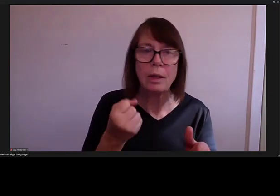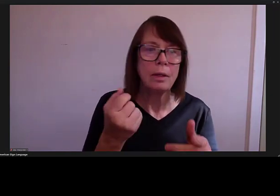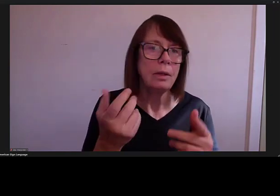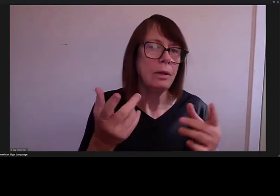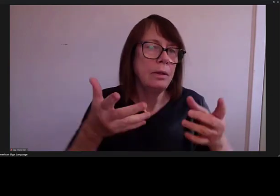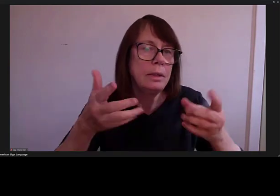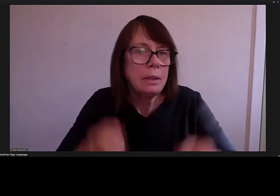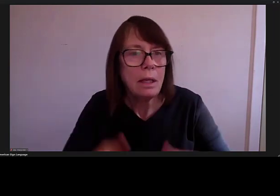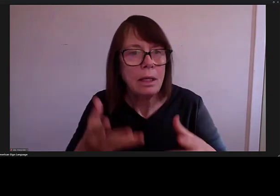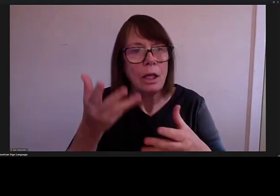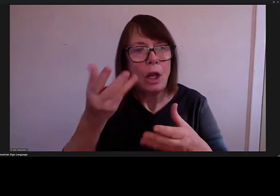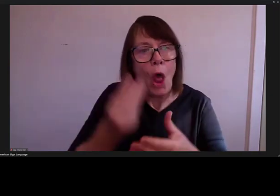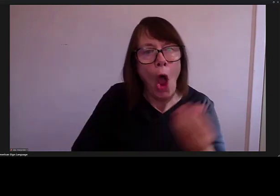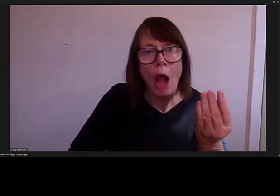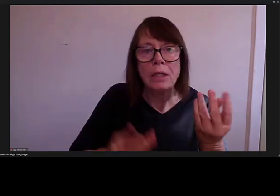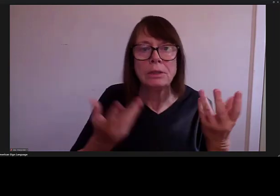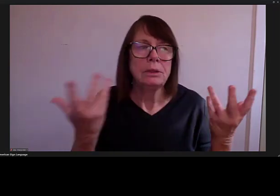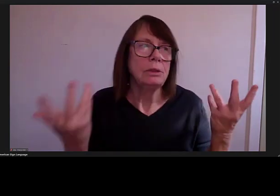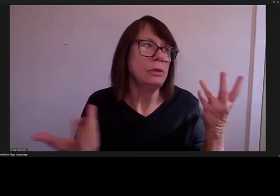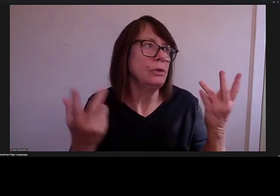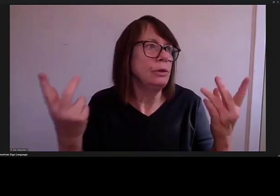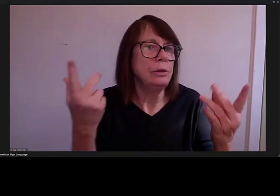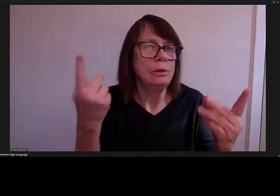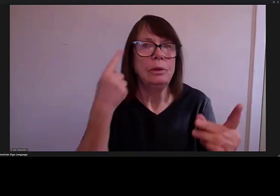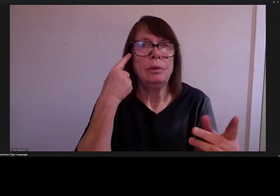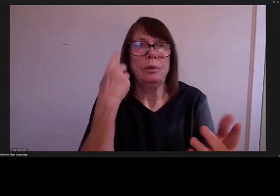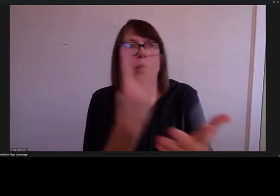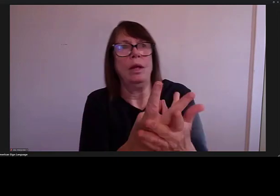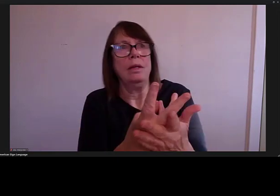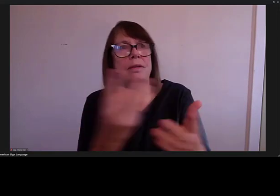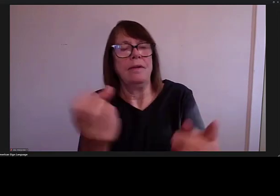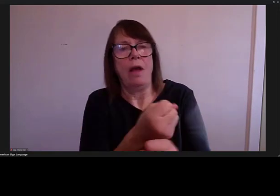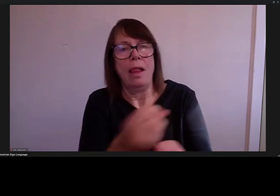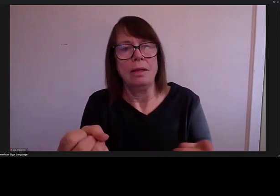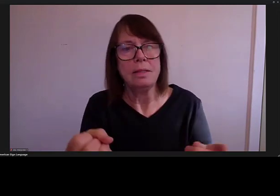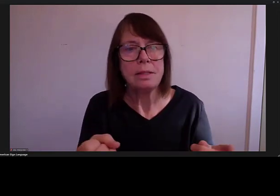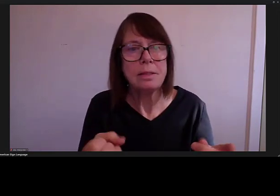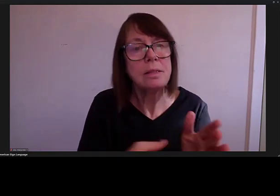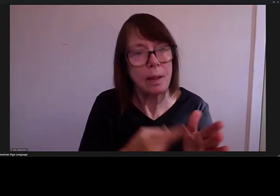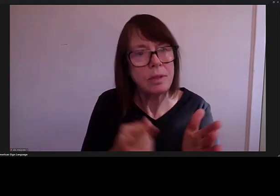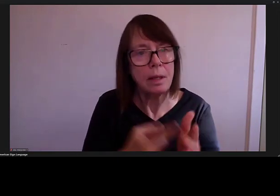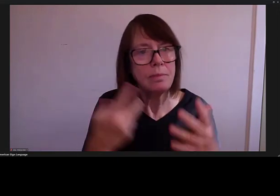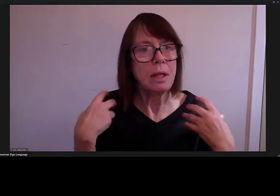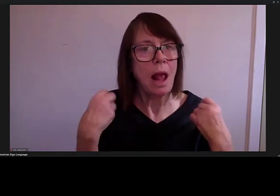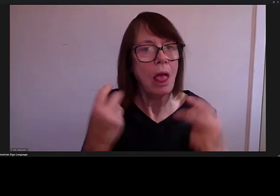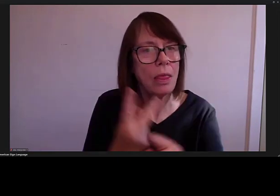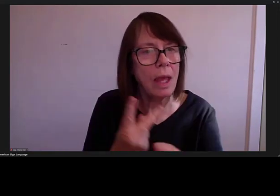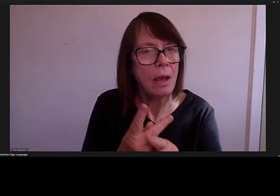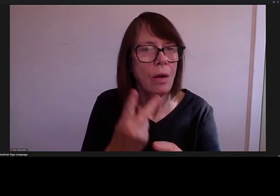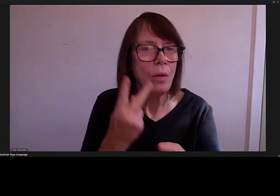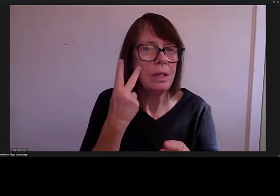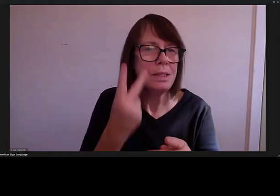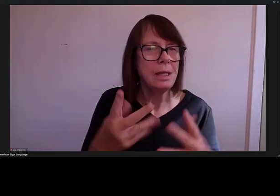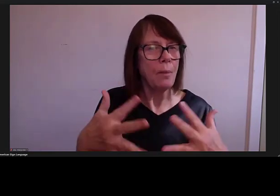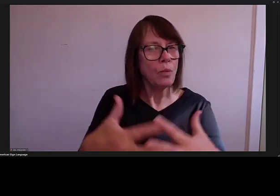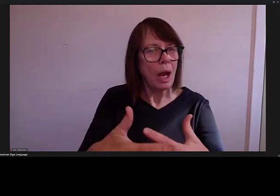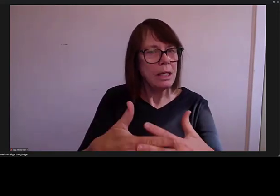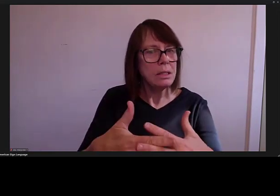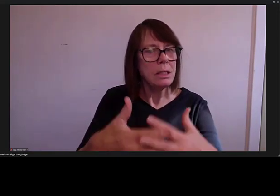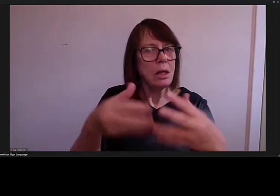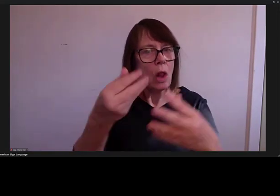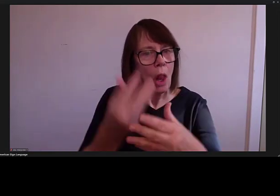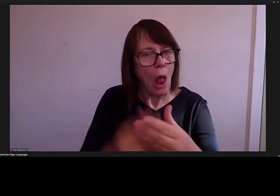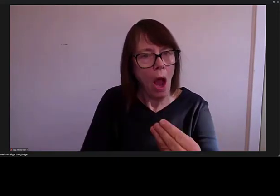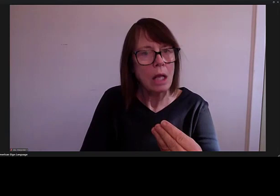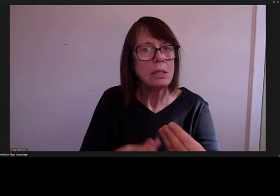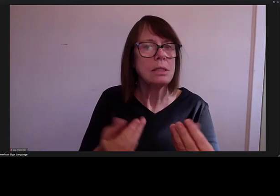or witnessing violence. In the healthcare system, sometimes we see examples of pregnancy loss or a sudden